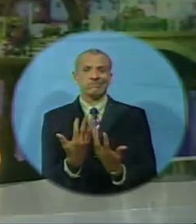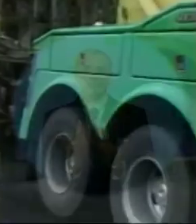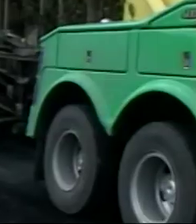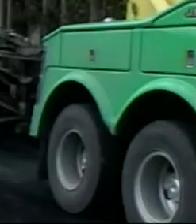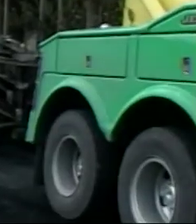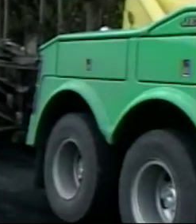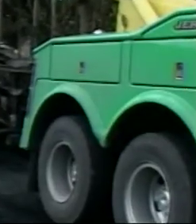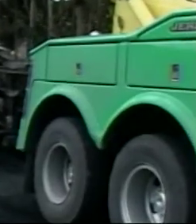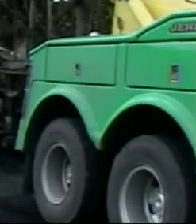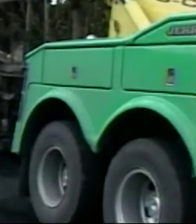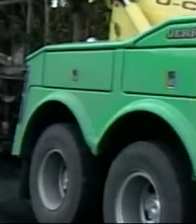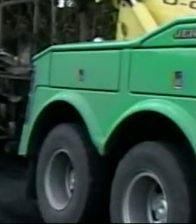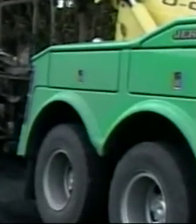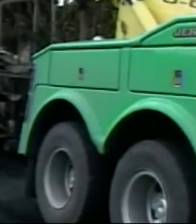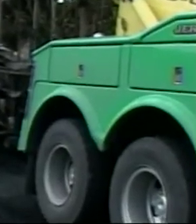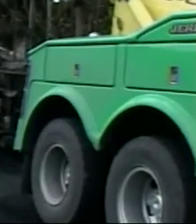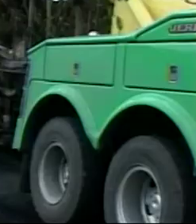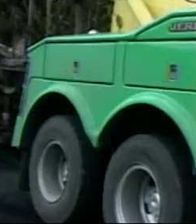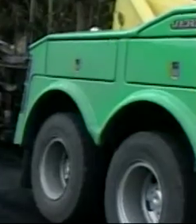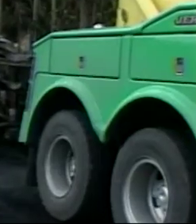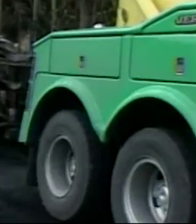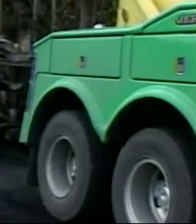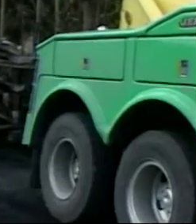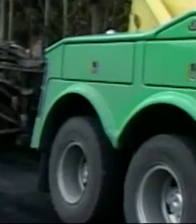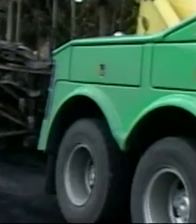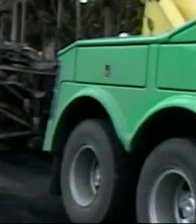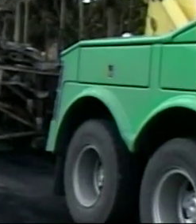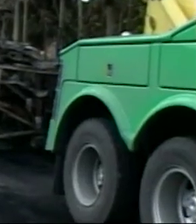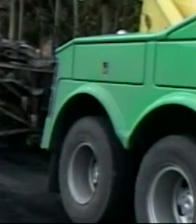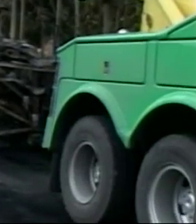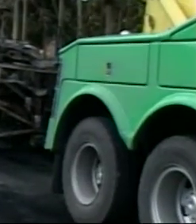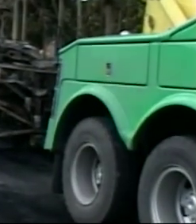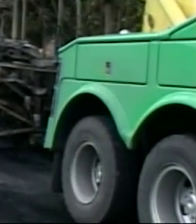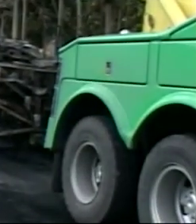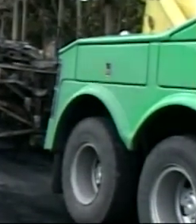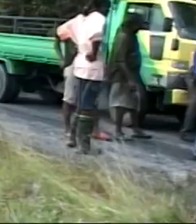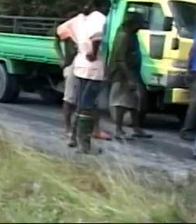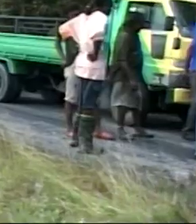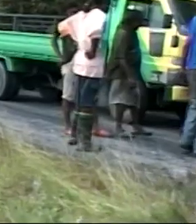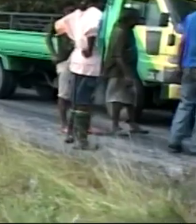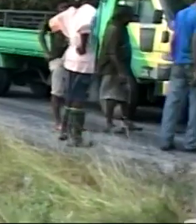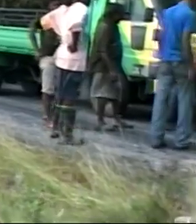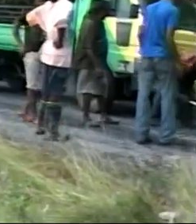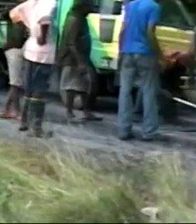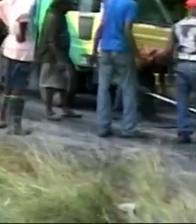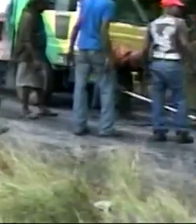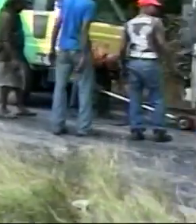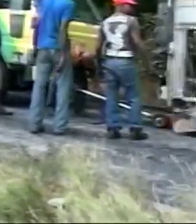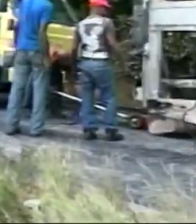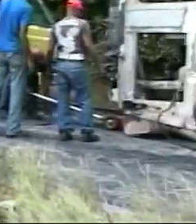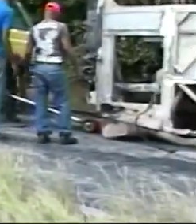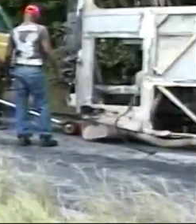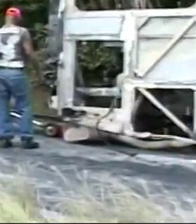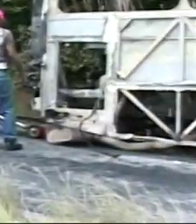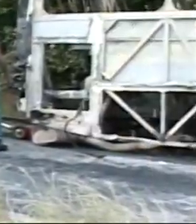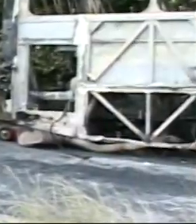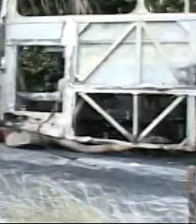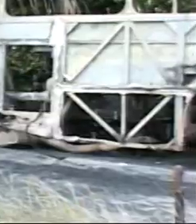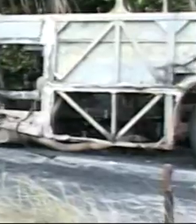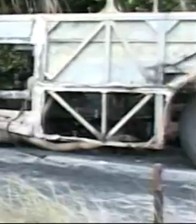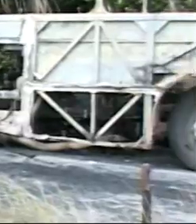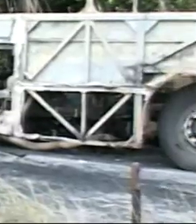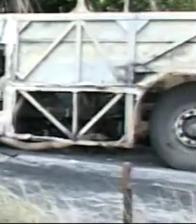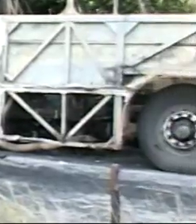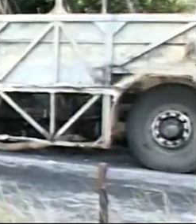The incident happened at Isolation Road in St. Andrew around 6 this morning. Marketing and Communications Manager at the Transport Board,